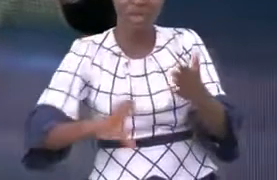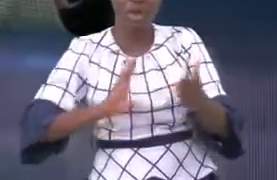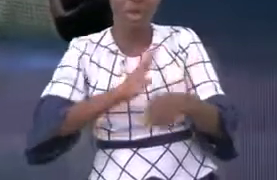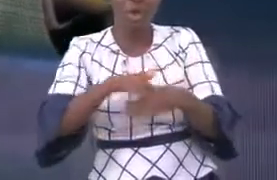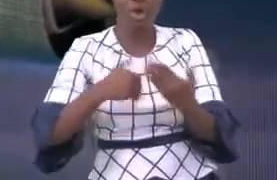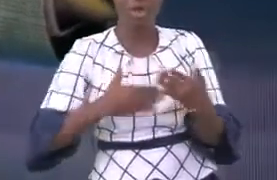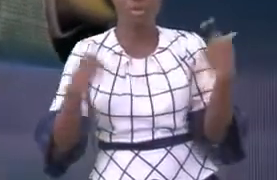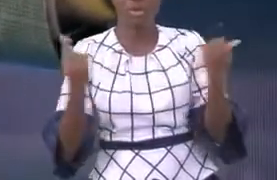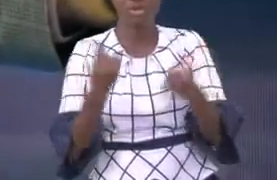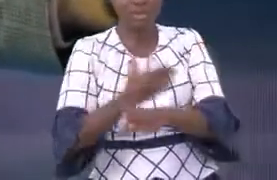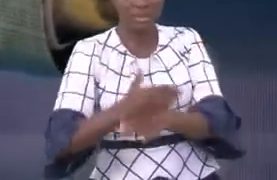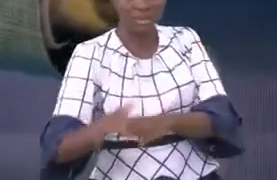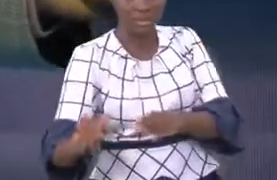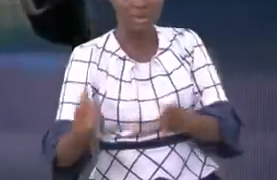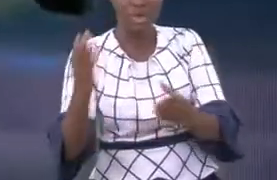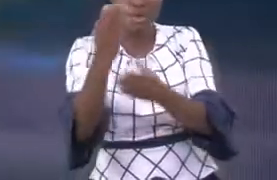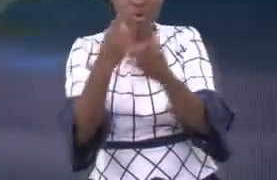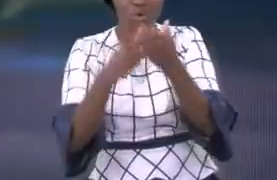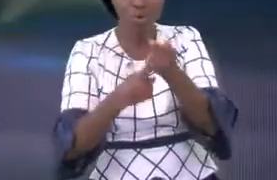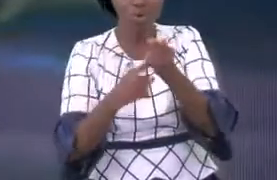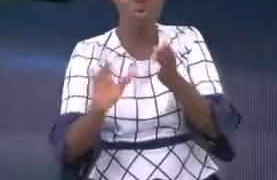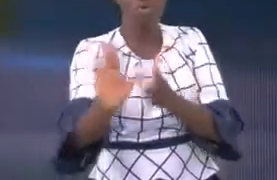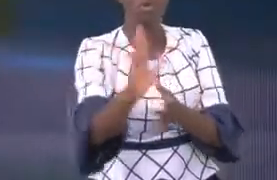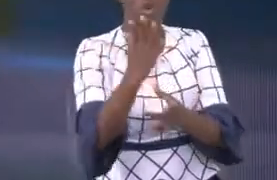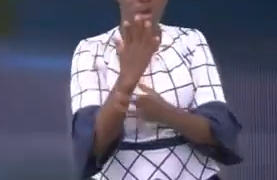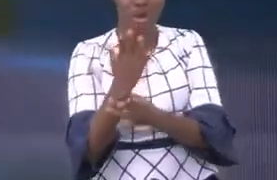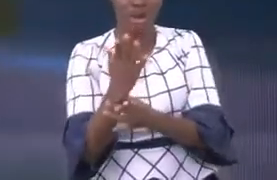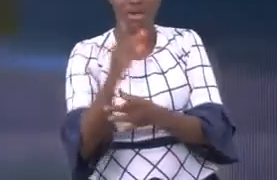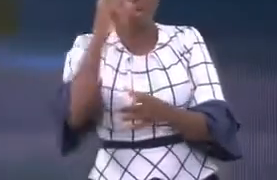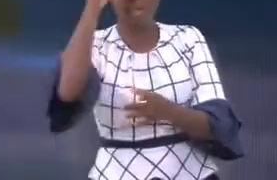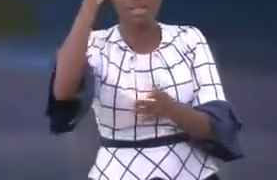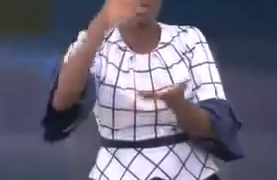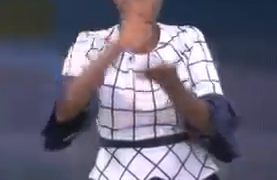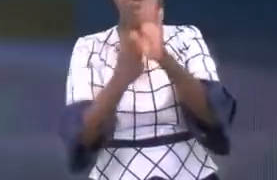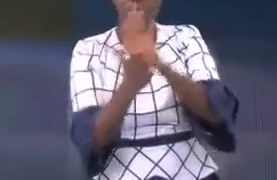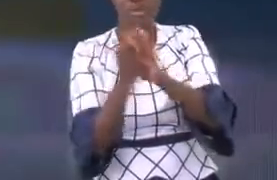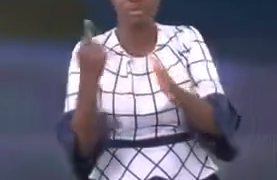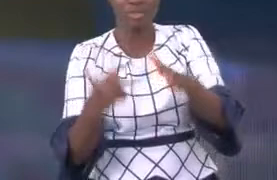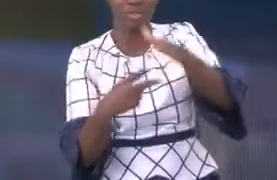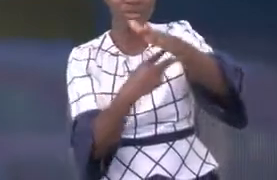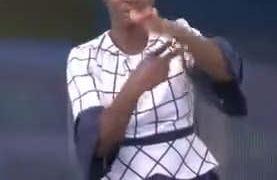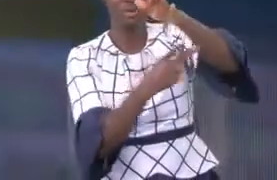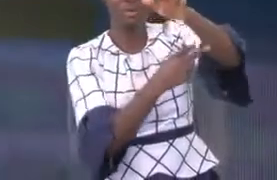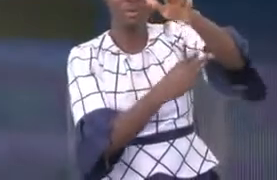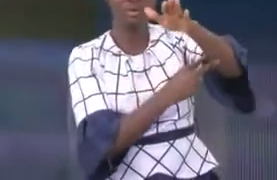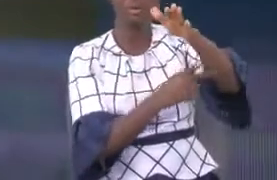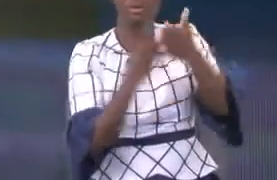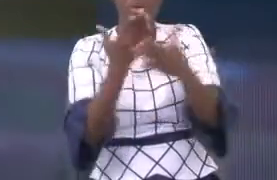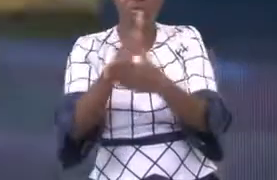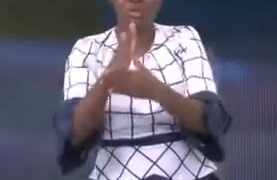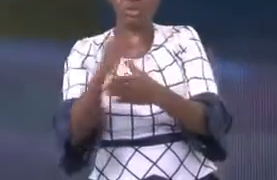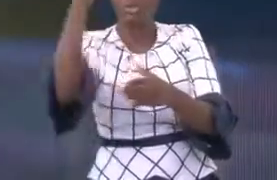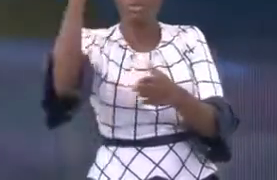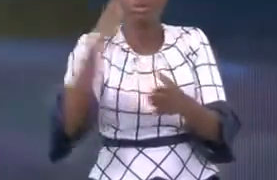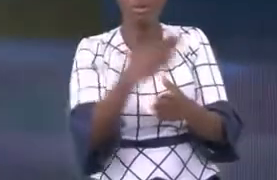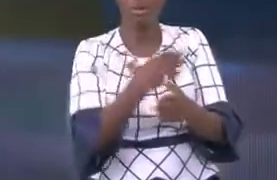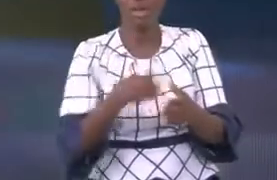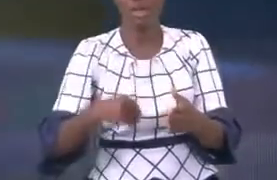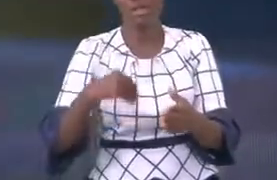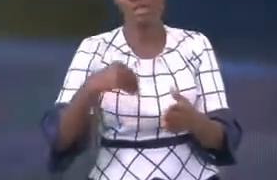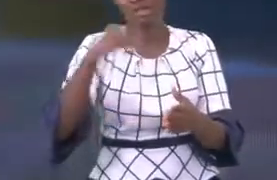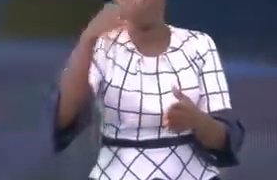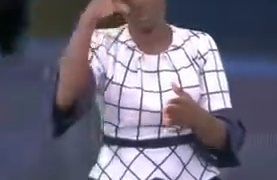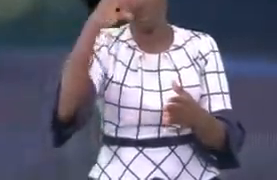bridge between God and man, the mediator, the Messiah, the Lamb that takes away